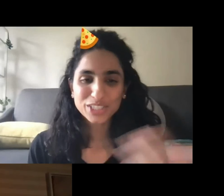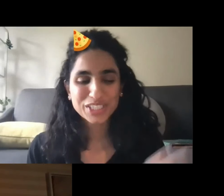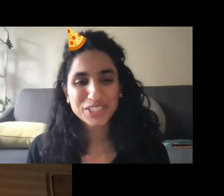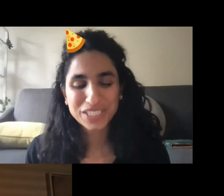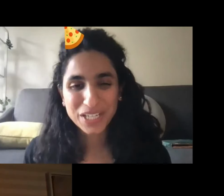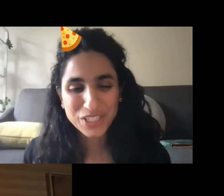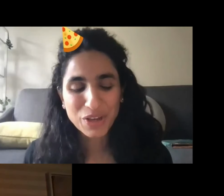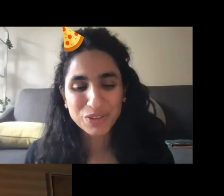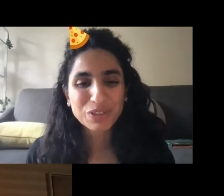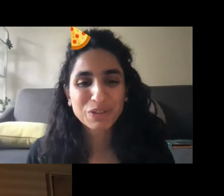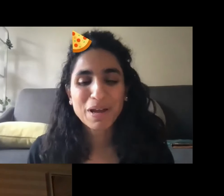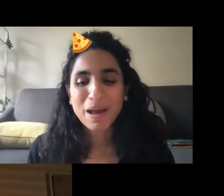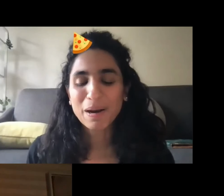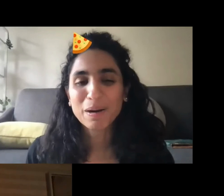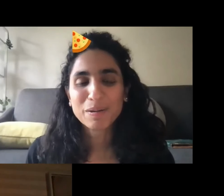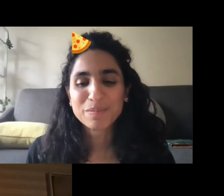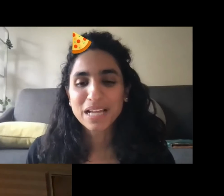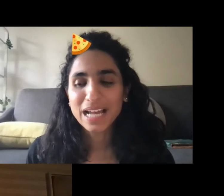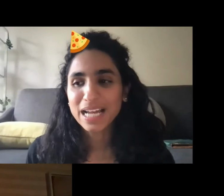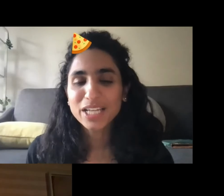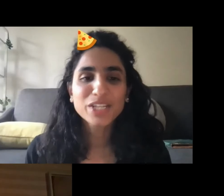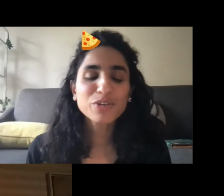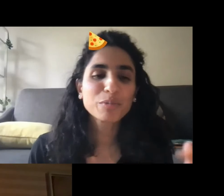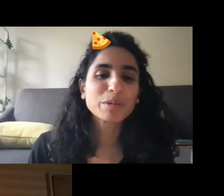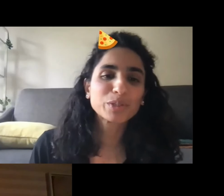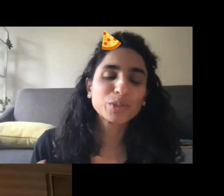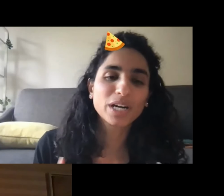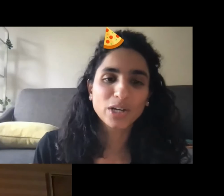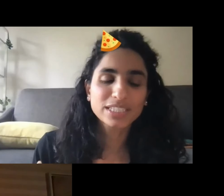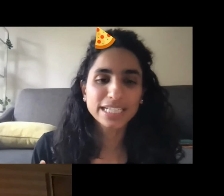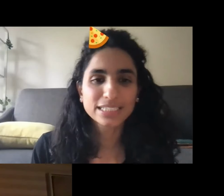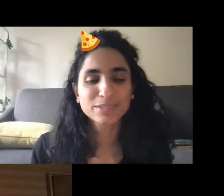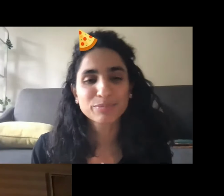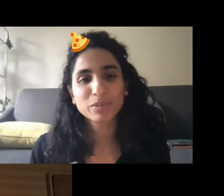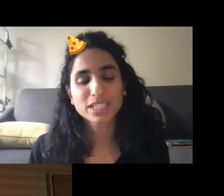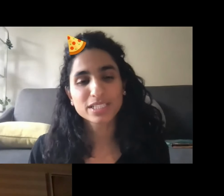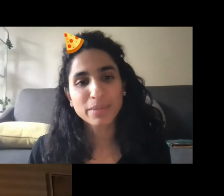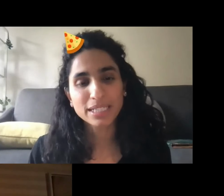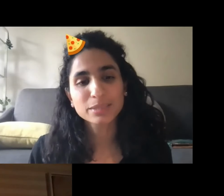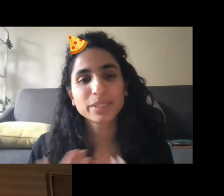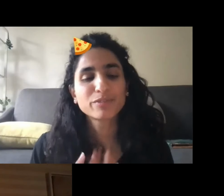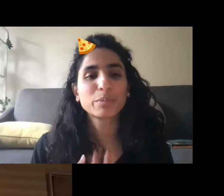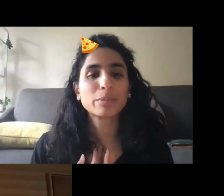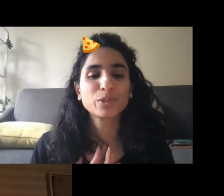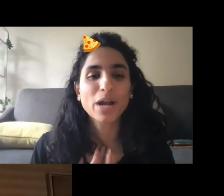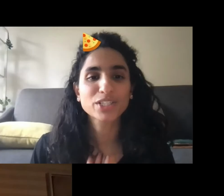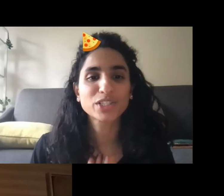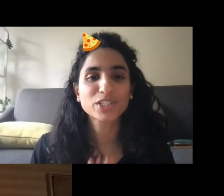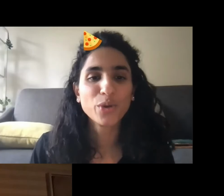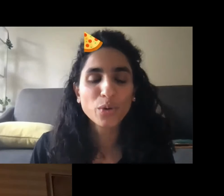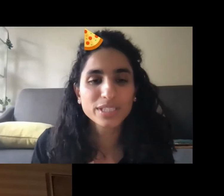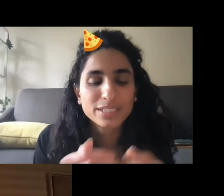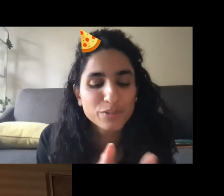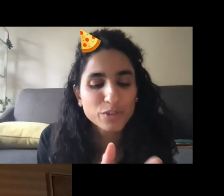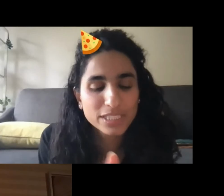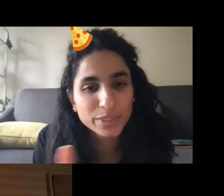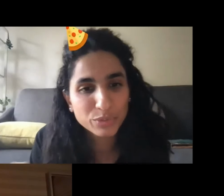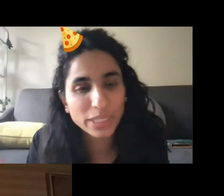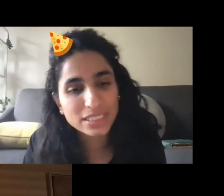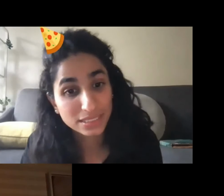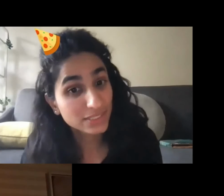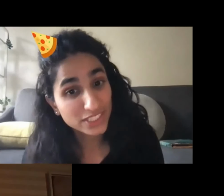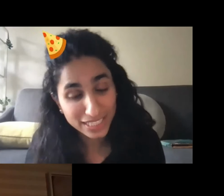yeah, she still doesn't know. So I know for people who are not scientists, probably doesn't matter. But for people who actually know the